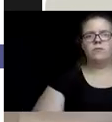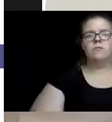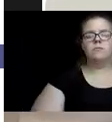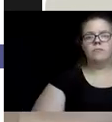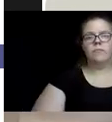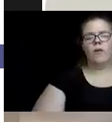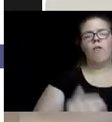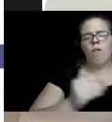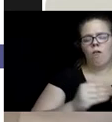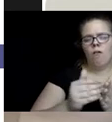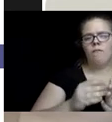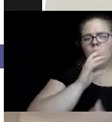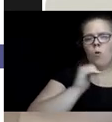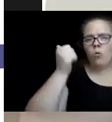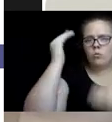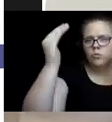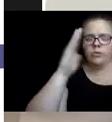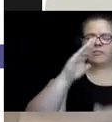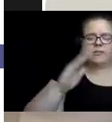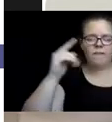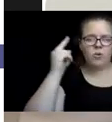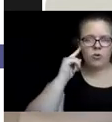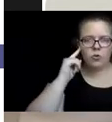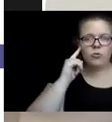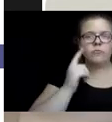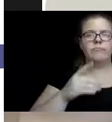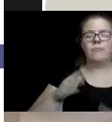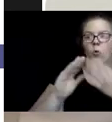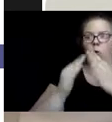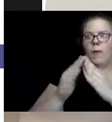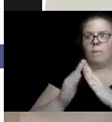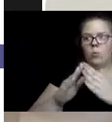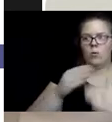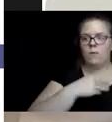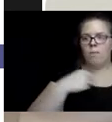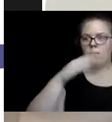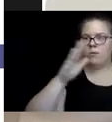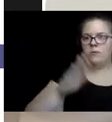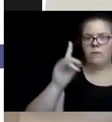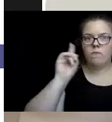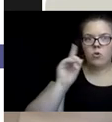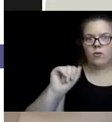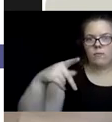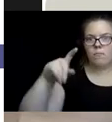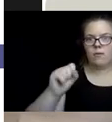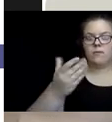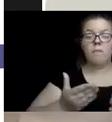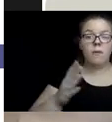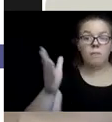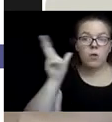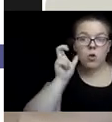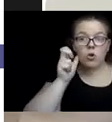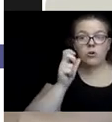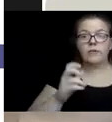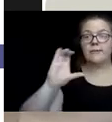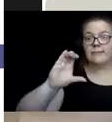Very often, older adults have never heard of this, community members have never heard about adult protective. They might have heard of child protective, and when